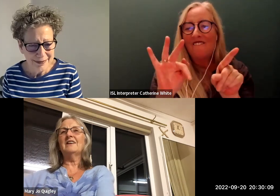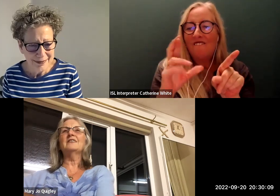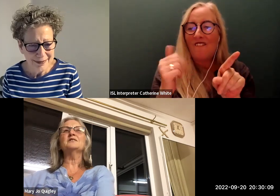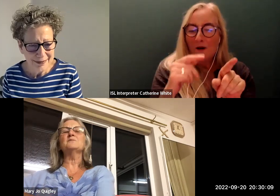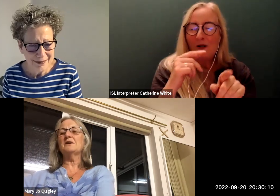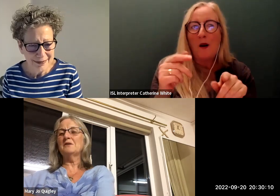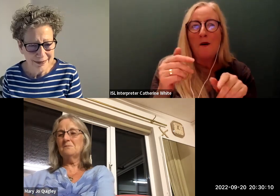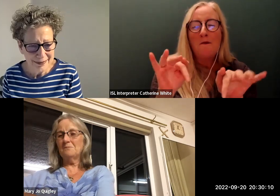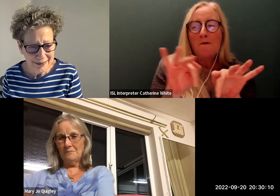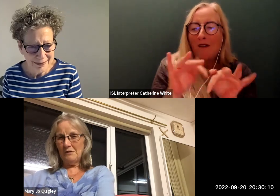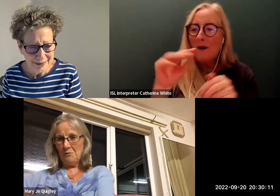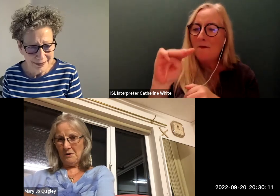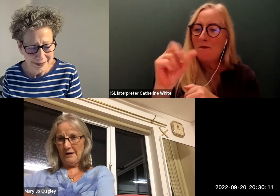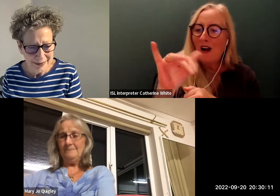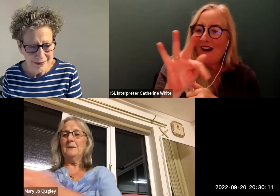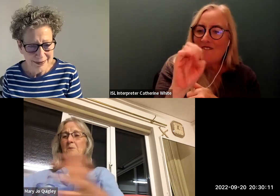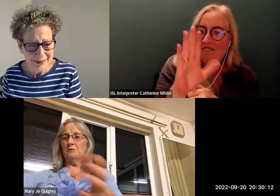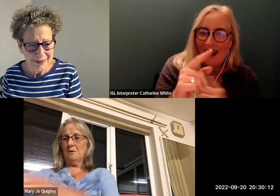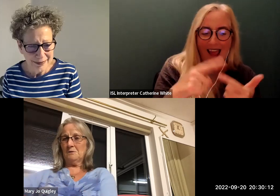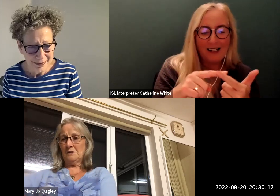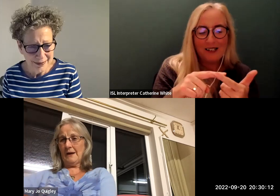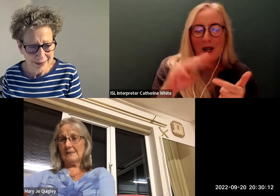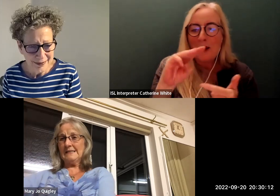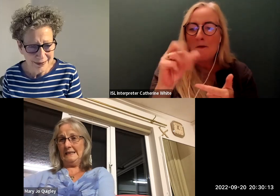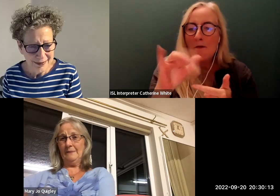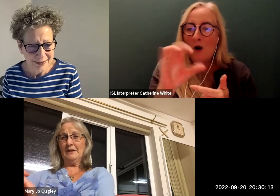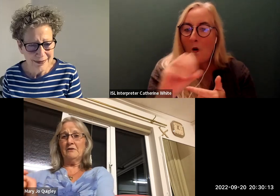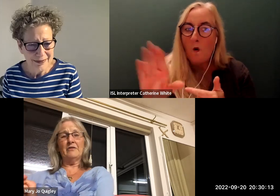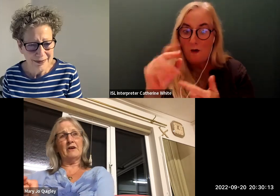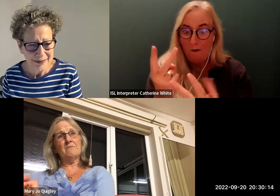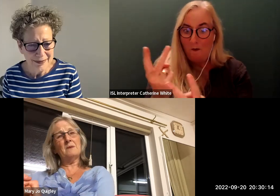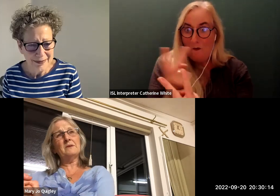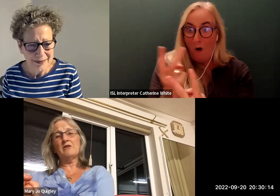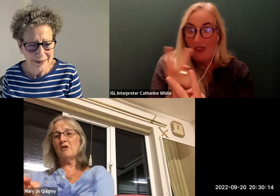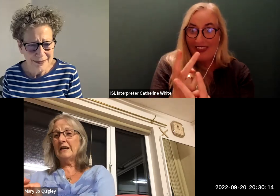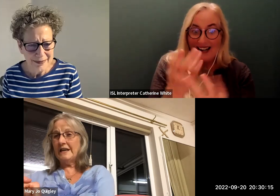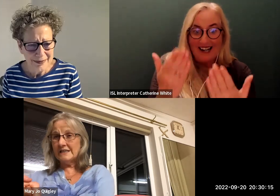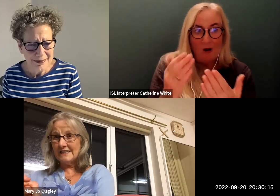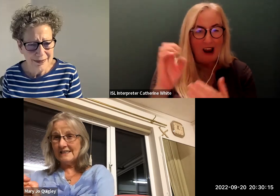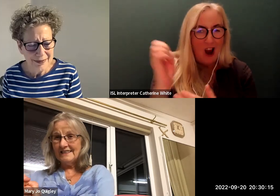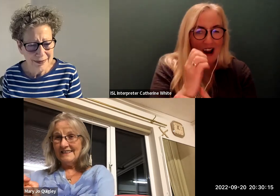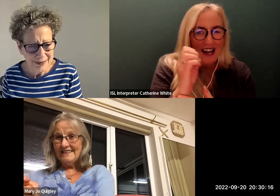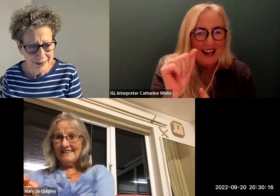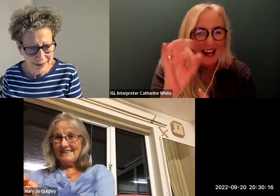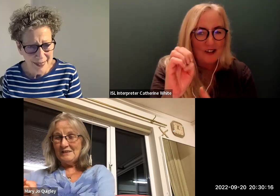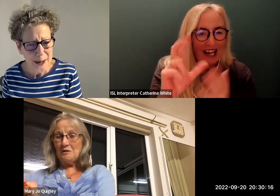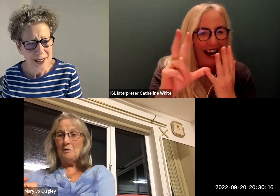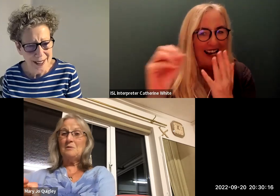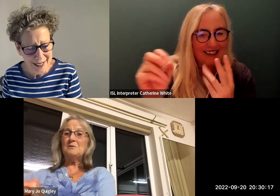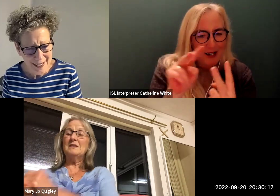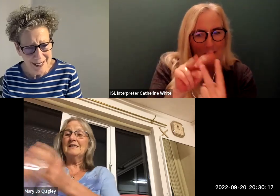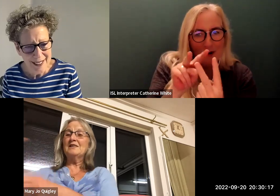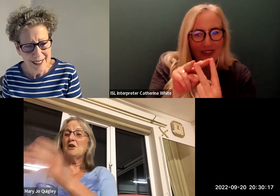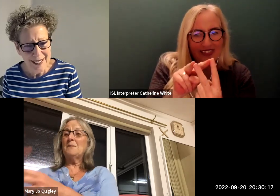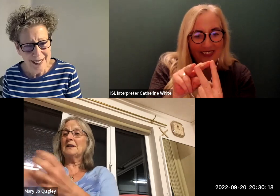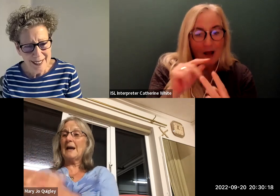Fell and Mary O'Brien, they both come to the mass still, and they're in maybe their early 80s, but